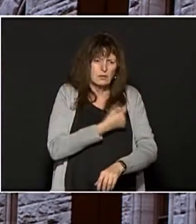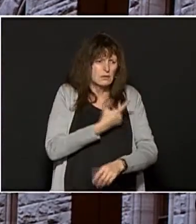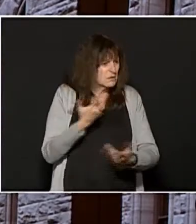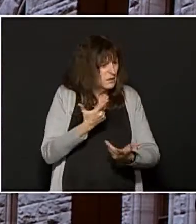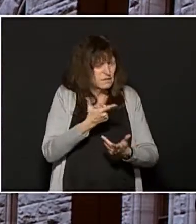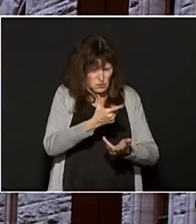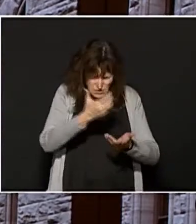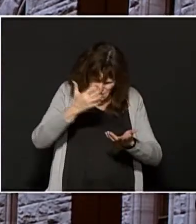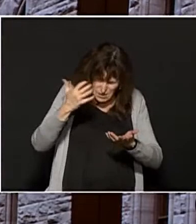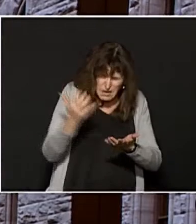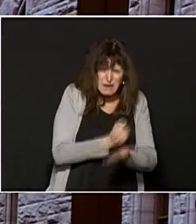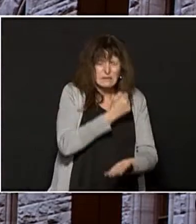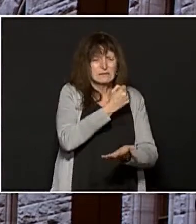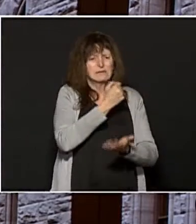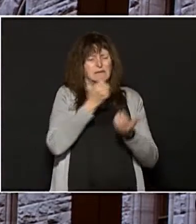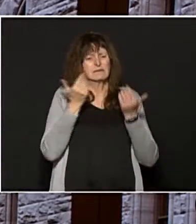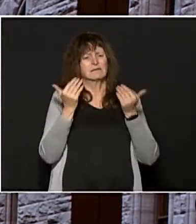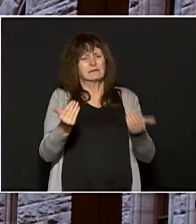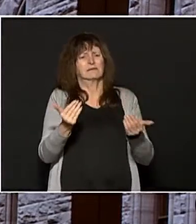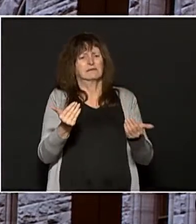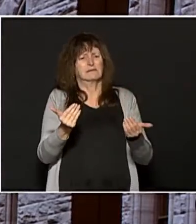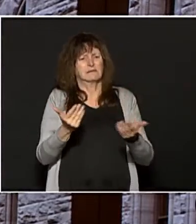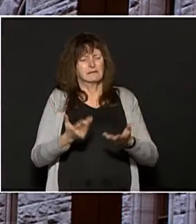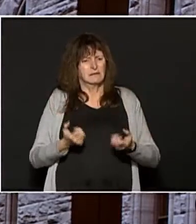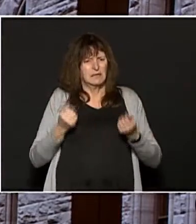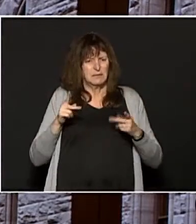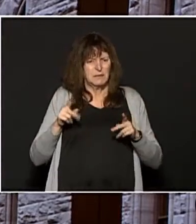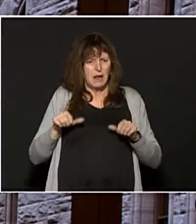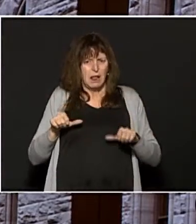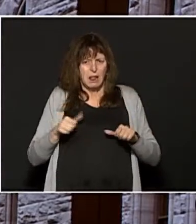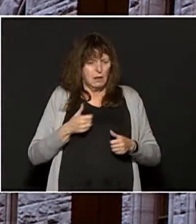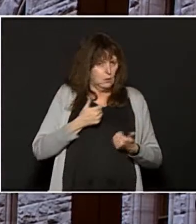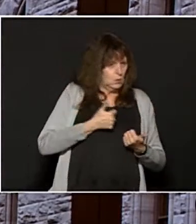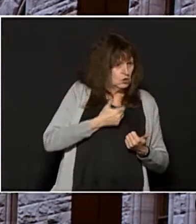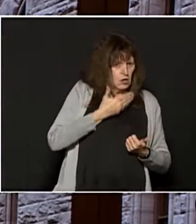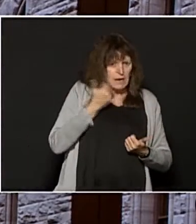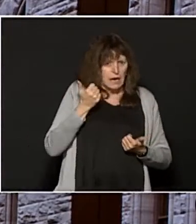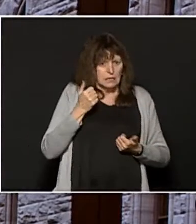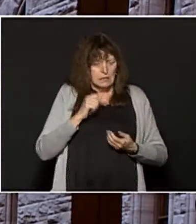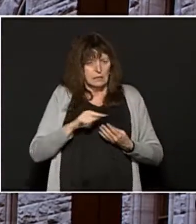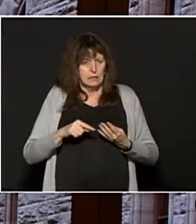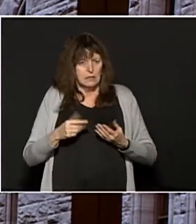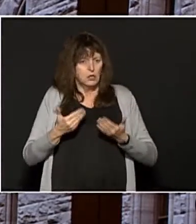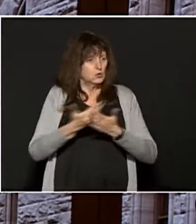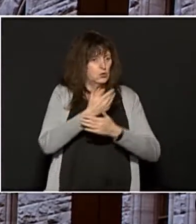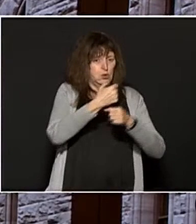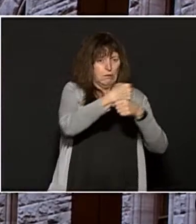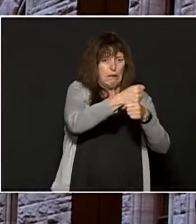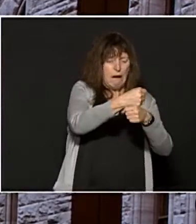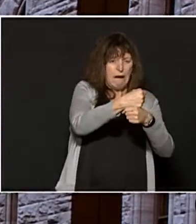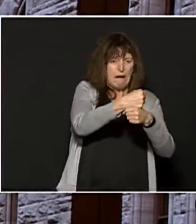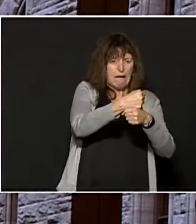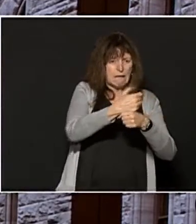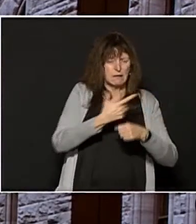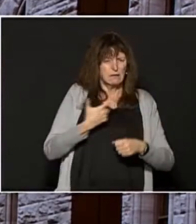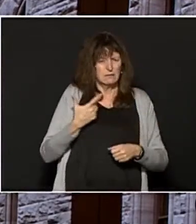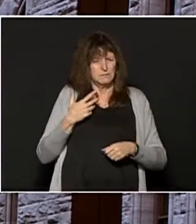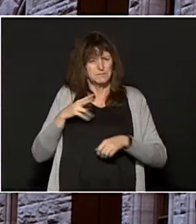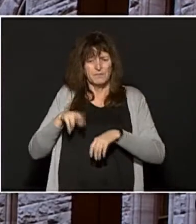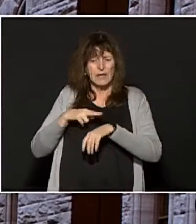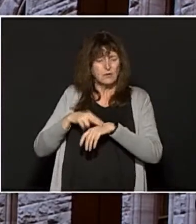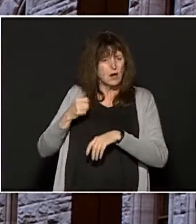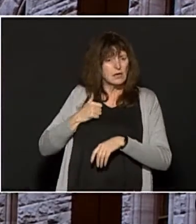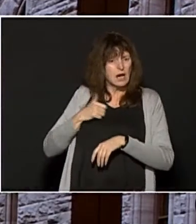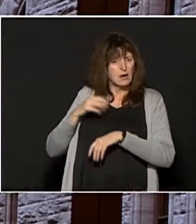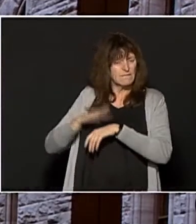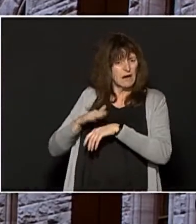one there. And I know people have asked some questions about in the future if we have other ones. Our National Advisory Committee is making recommendations